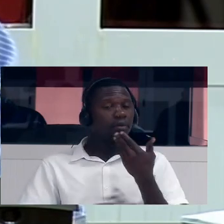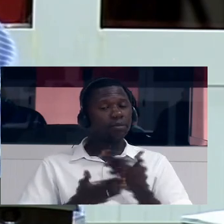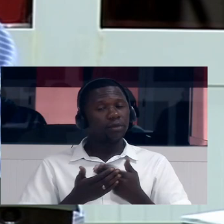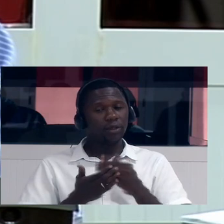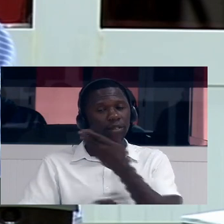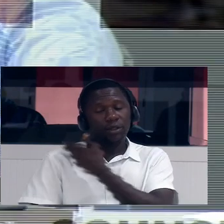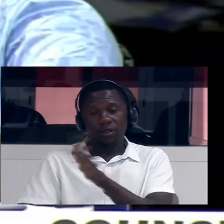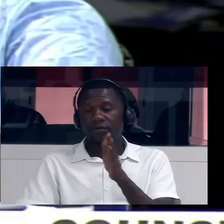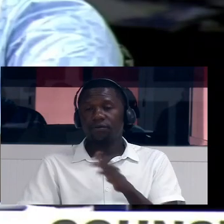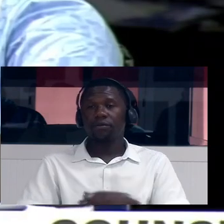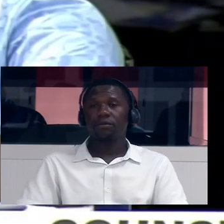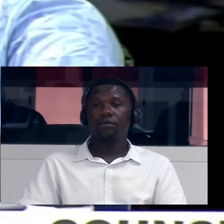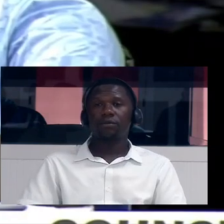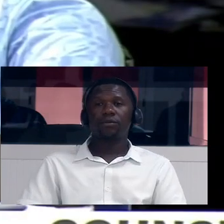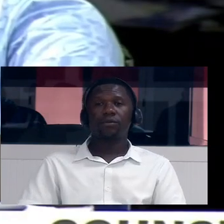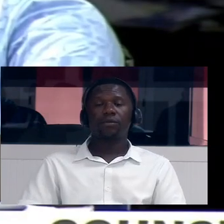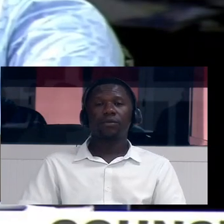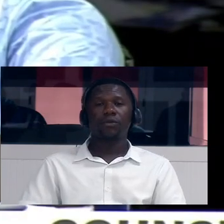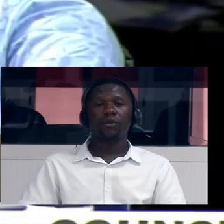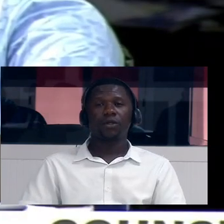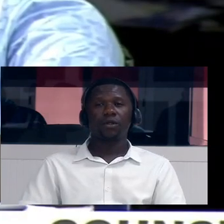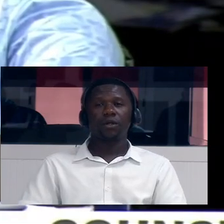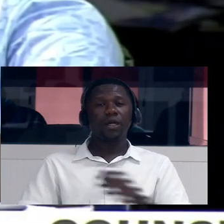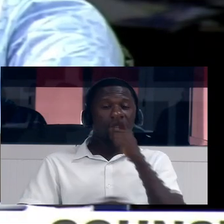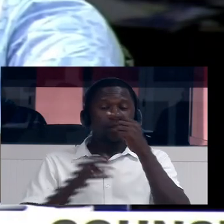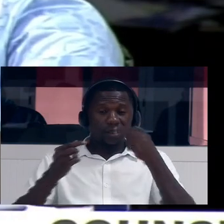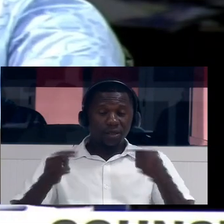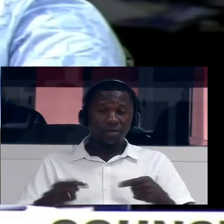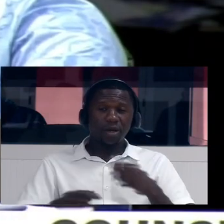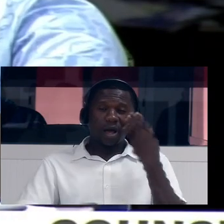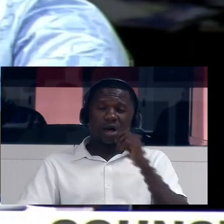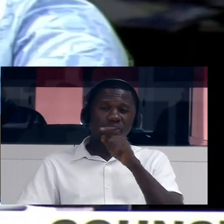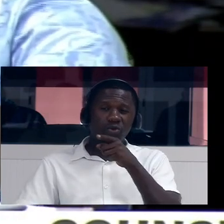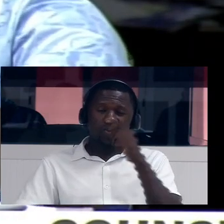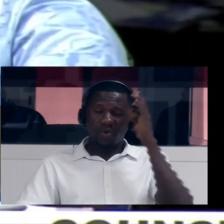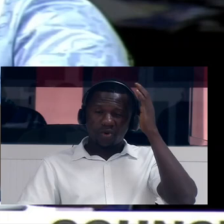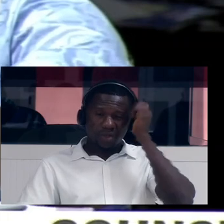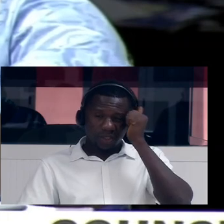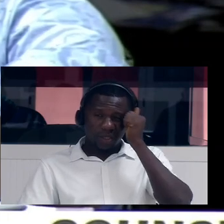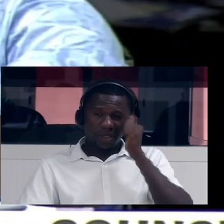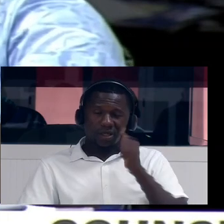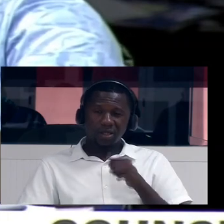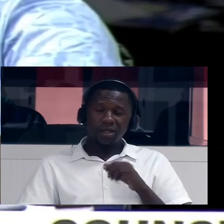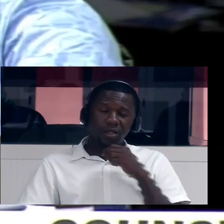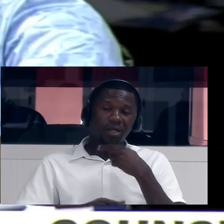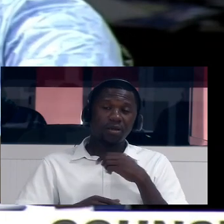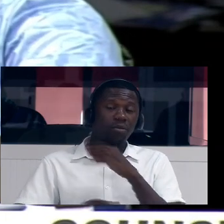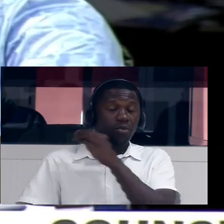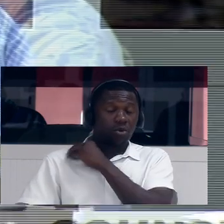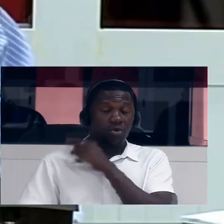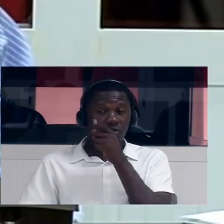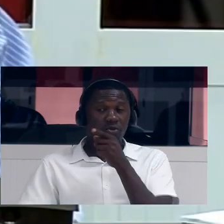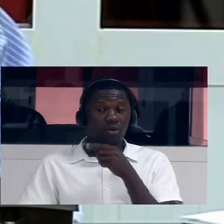you understand them? Boss, nyine yange daha jolai. What did you understand that? What was the message being conveyed? I have to